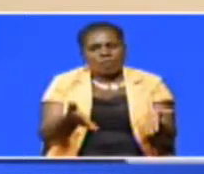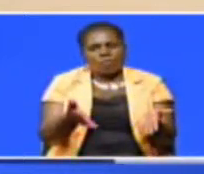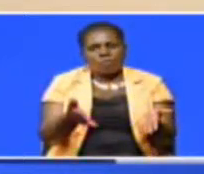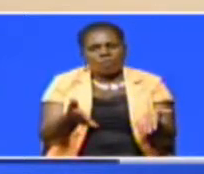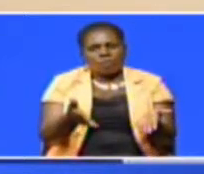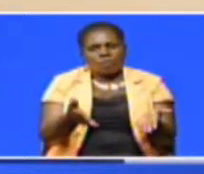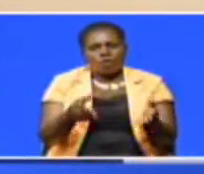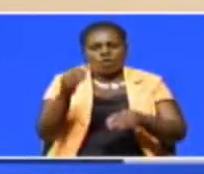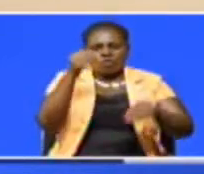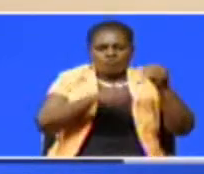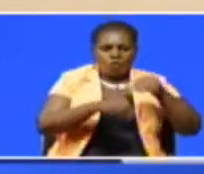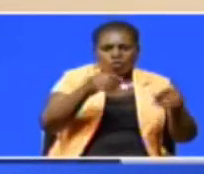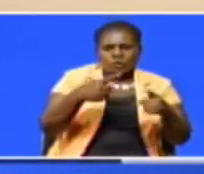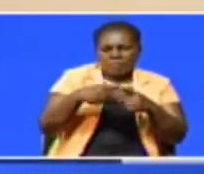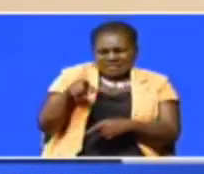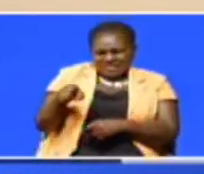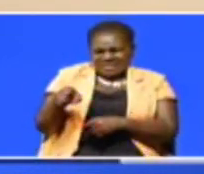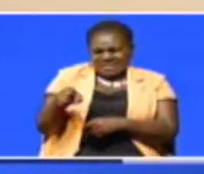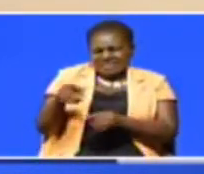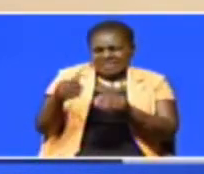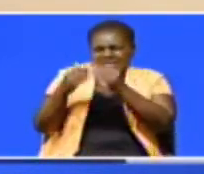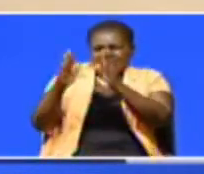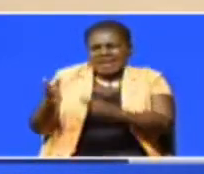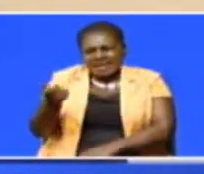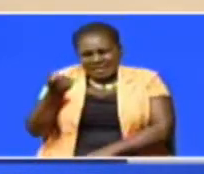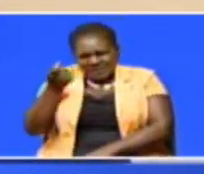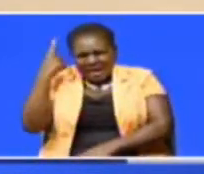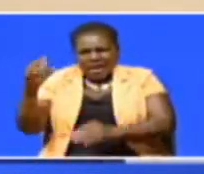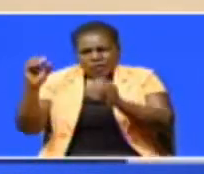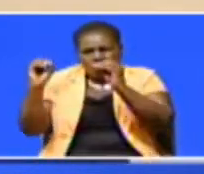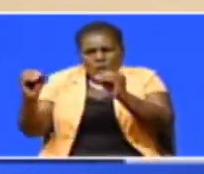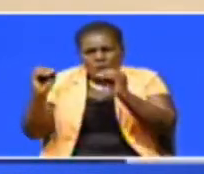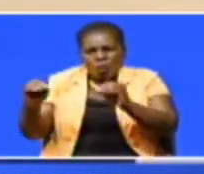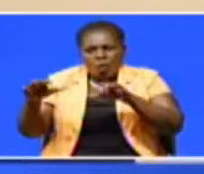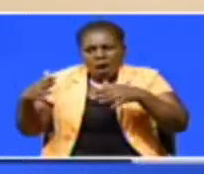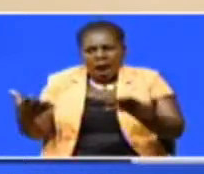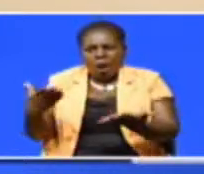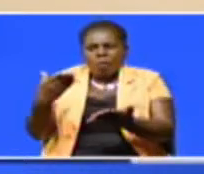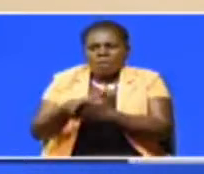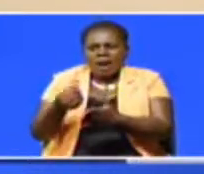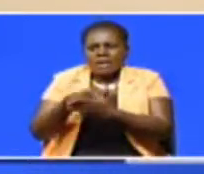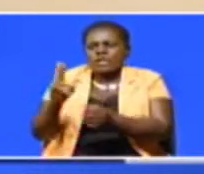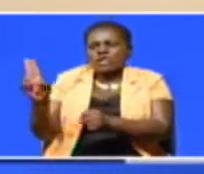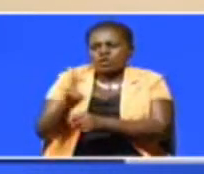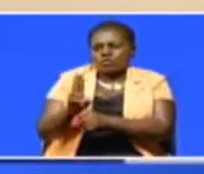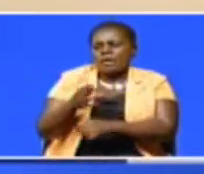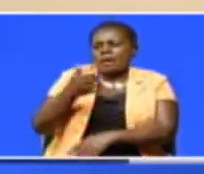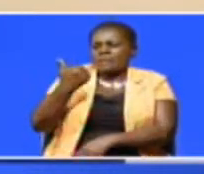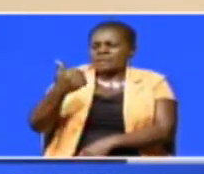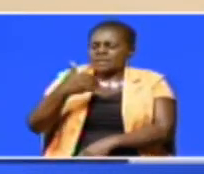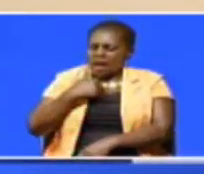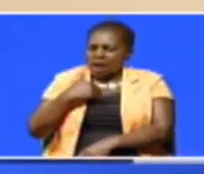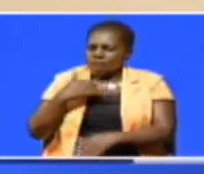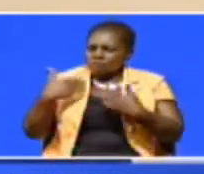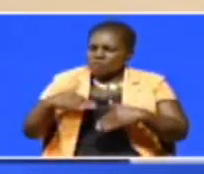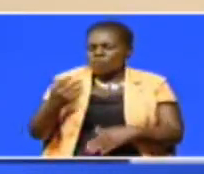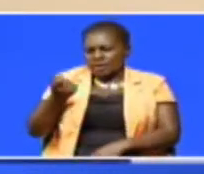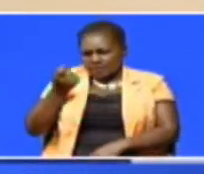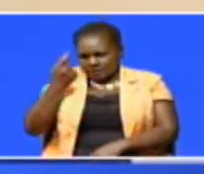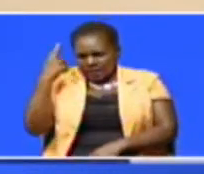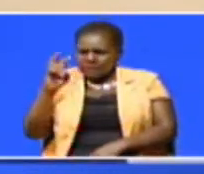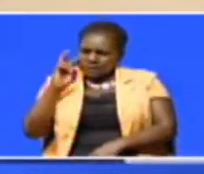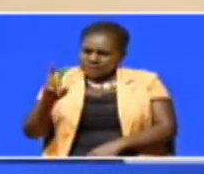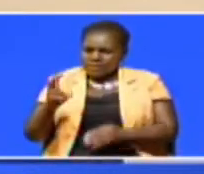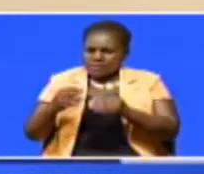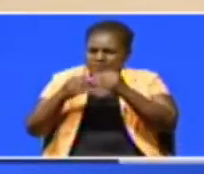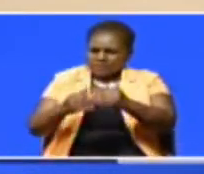Mheshimiwa apigiwe kura, lakini huyu Mheshimiwa haelewi how money flows. So we need our people to understand that we need to look at